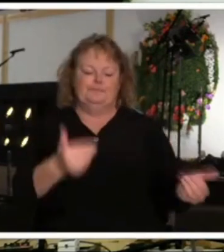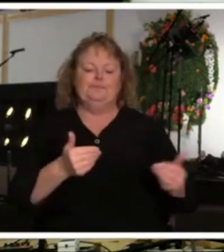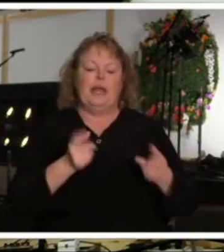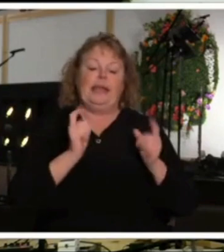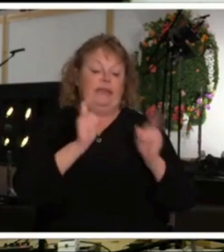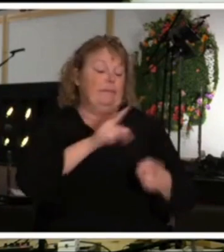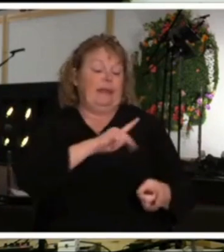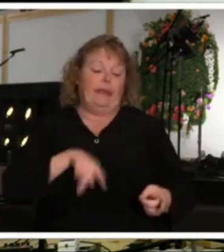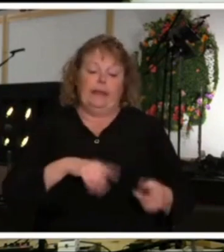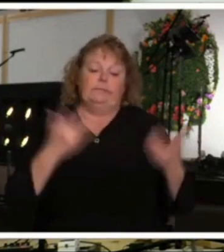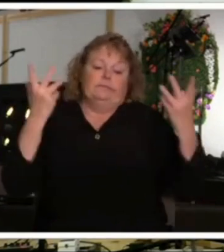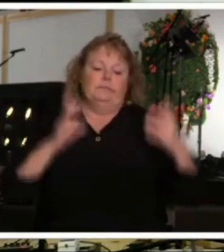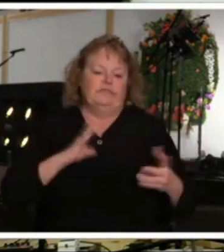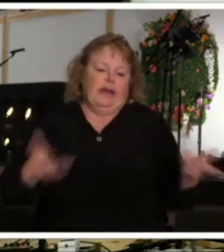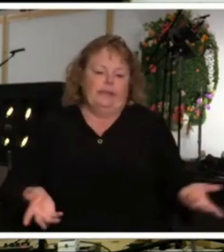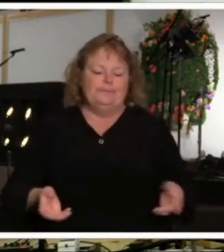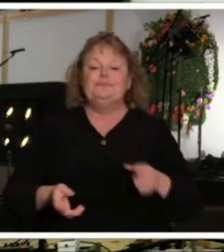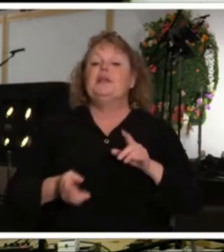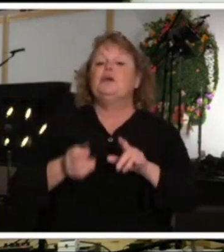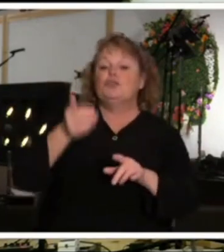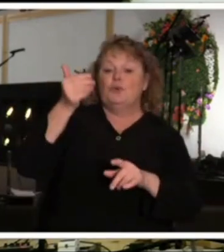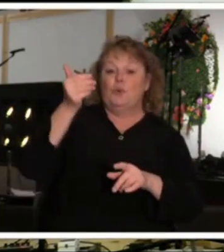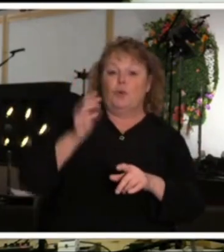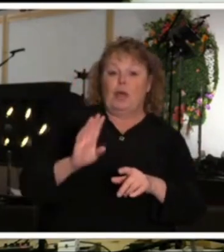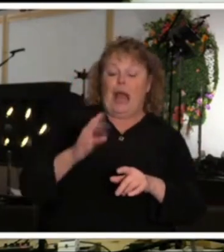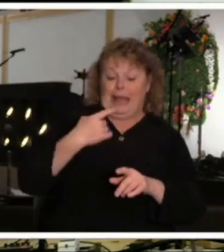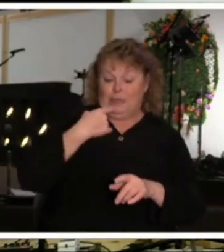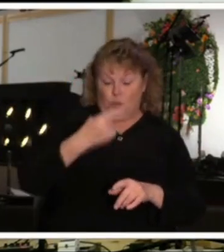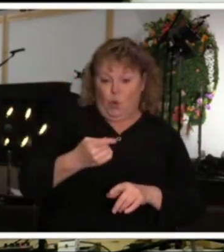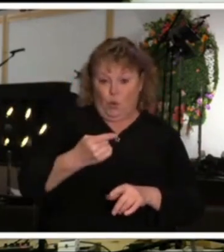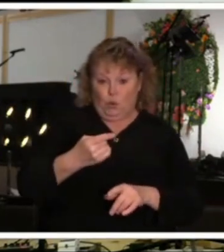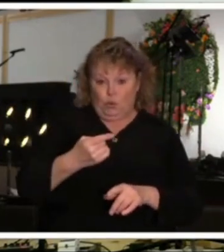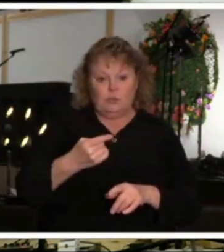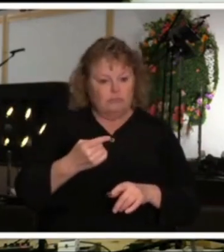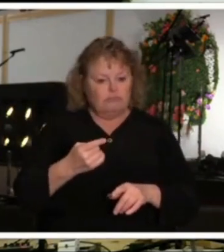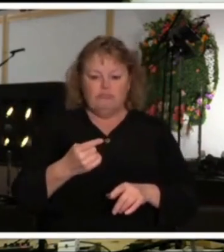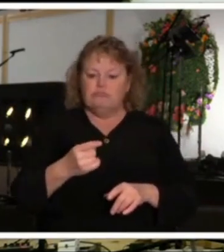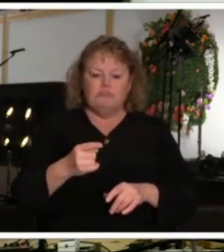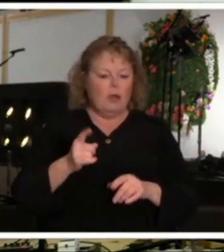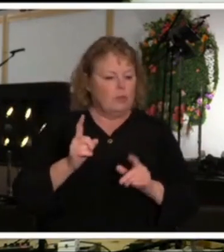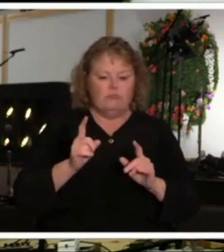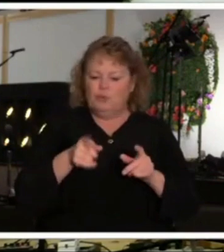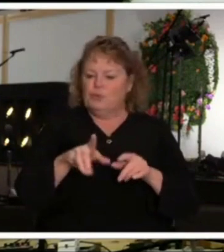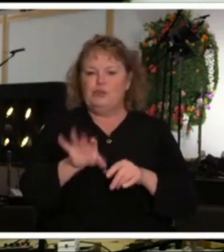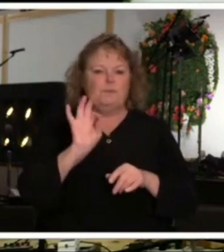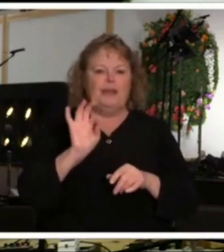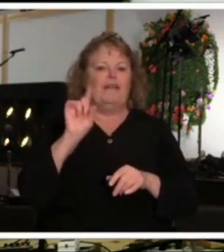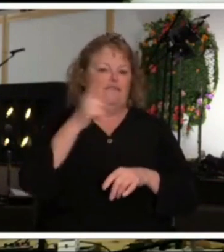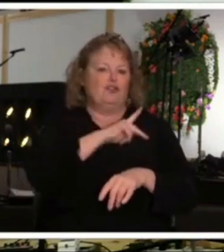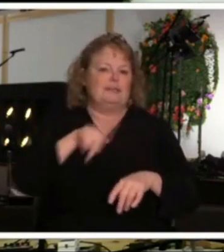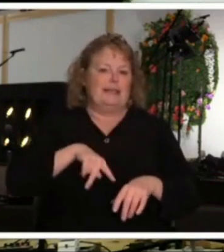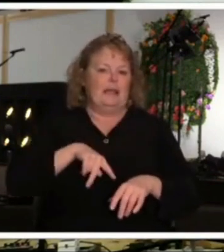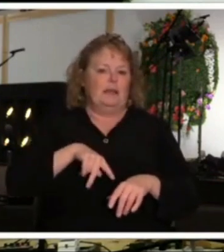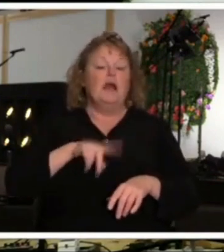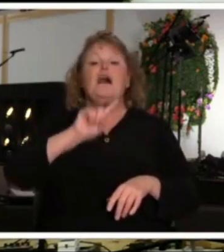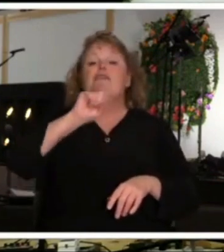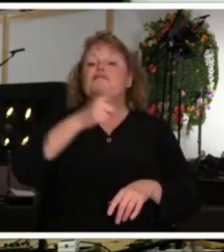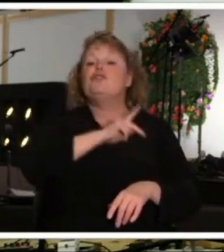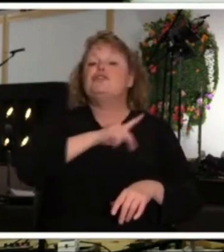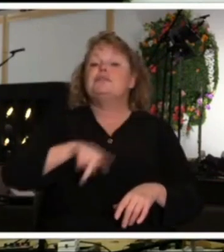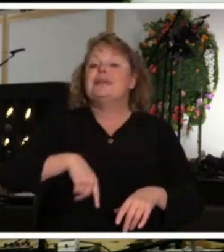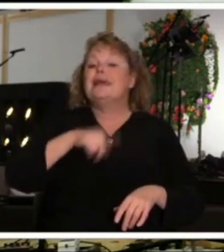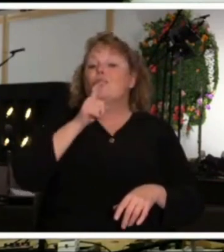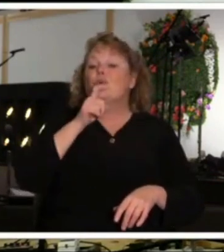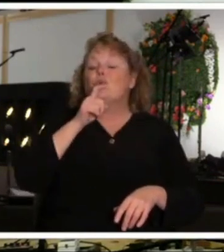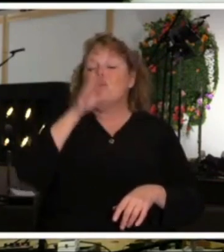king. So God tells Samuel to go ahead and anoint the first king. And the first king of Israel was a man named Saul. The Bible says that Saul